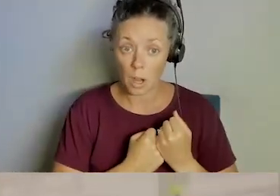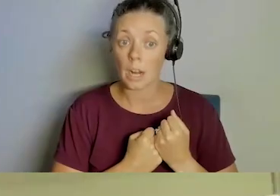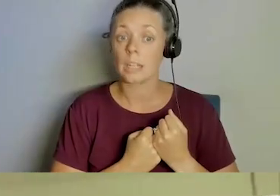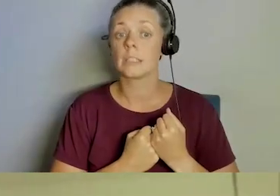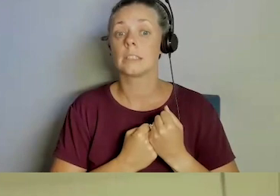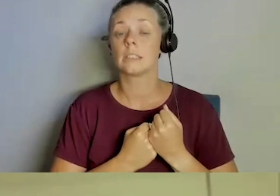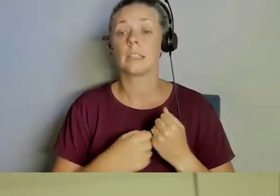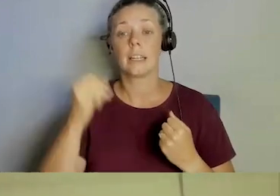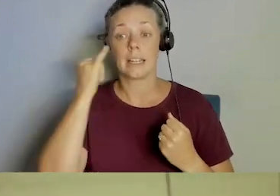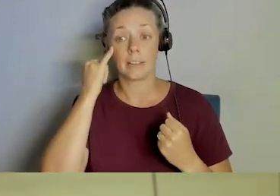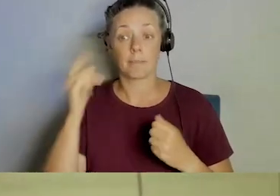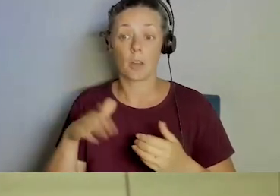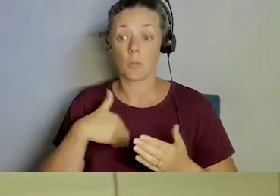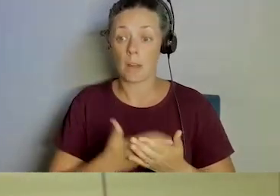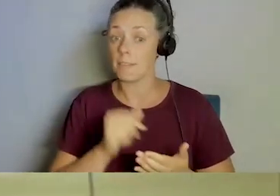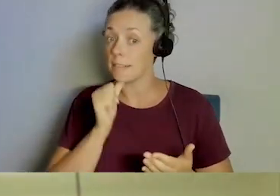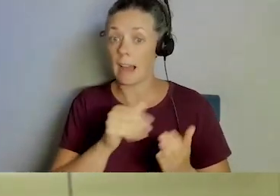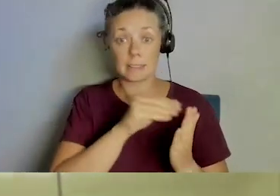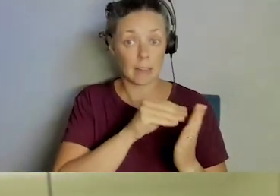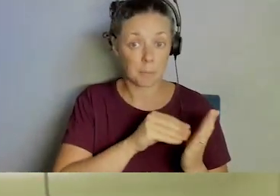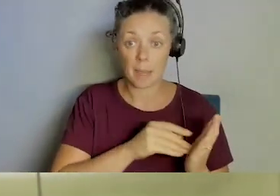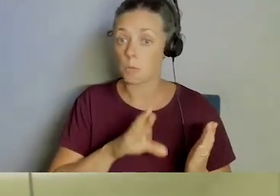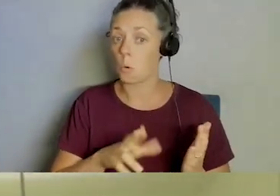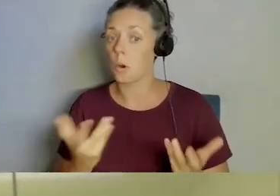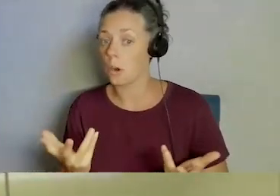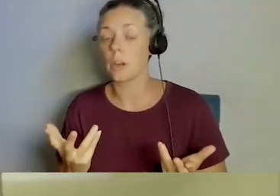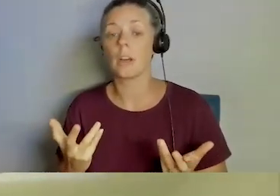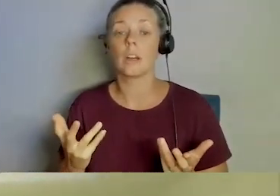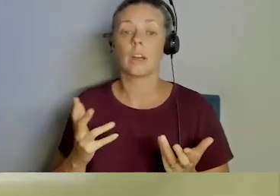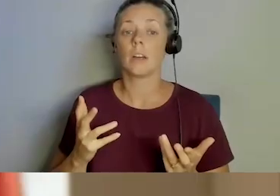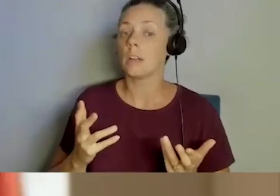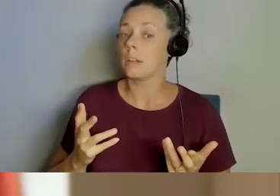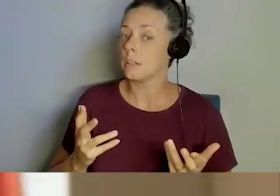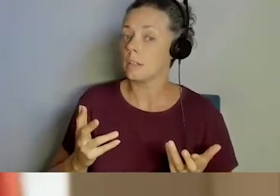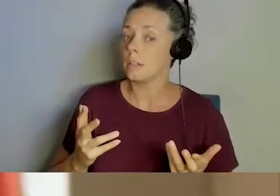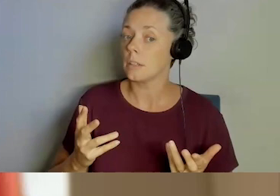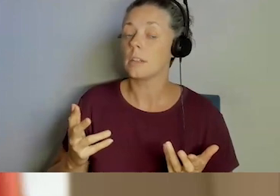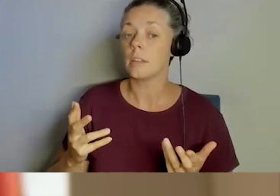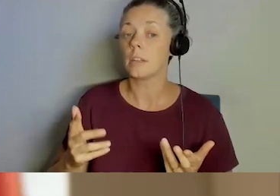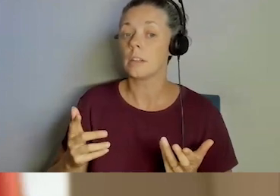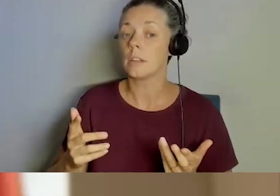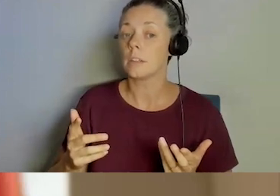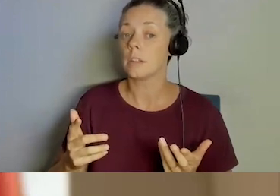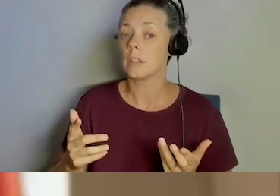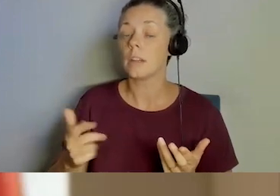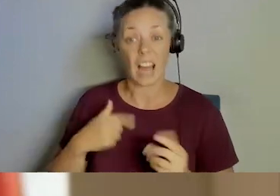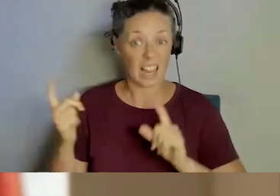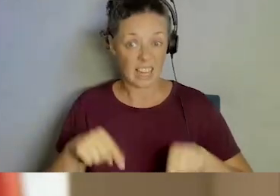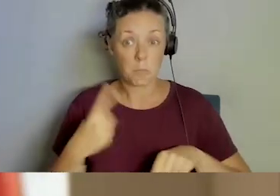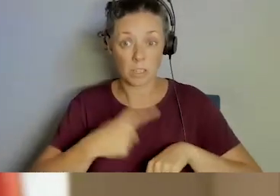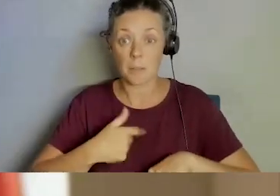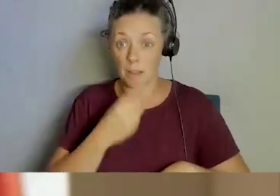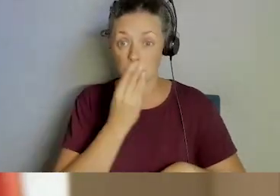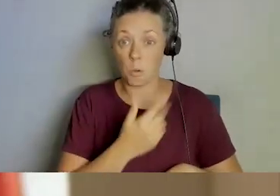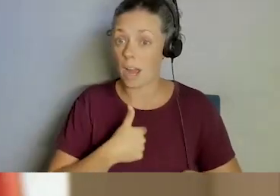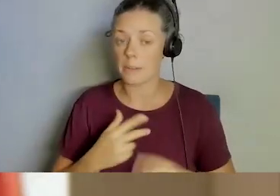or come from families who are from mixed status. Just like today, I came in and I let them know that I'm very sick and I've been dealing with